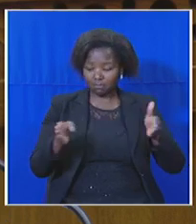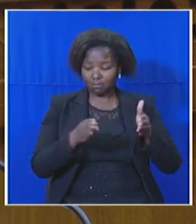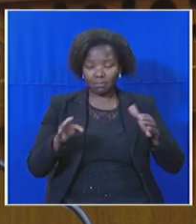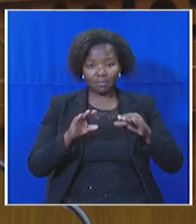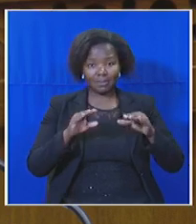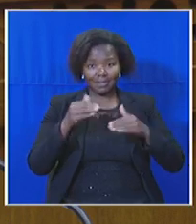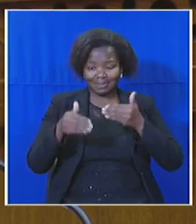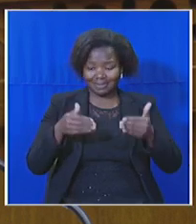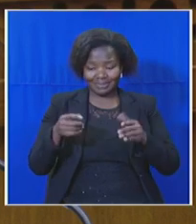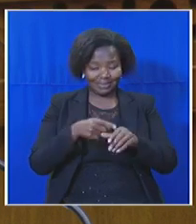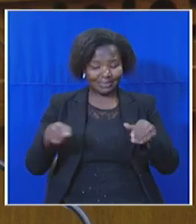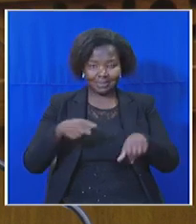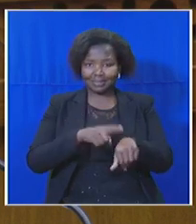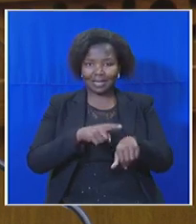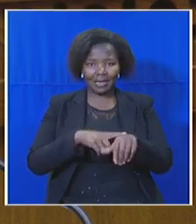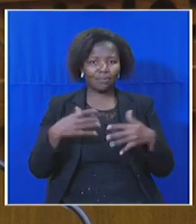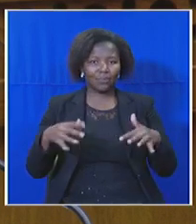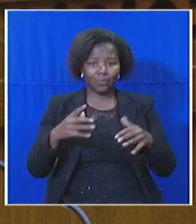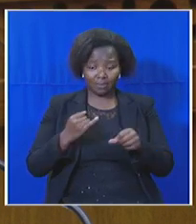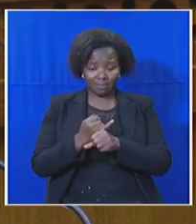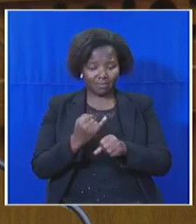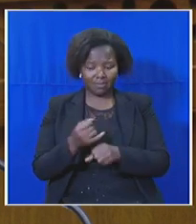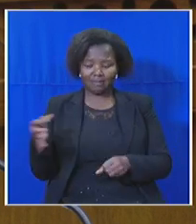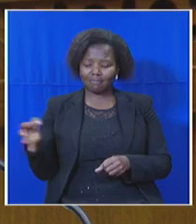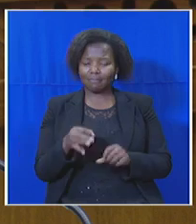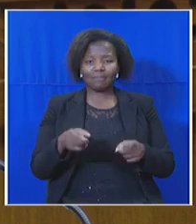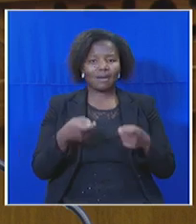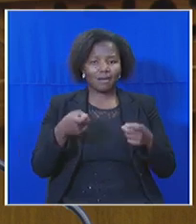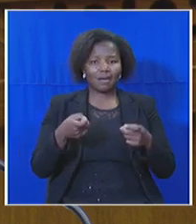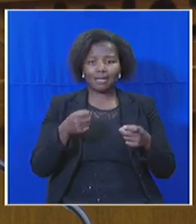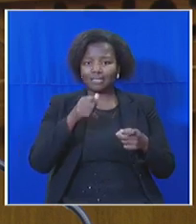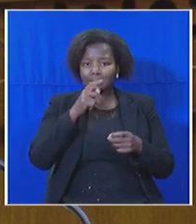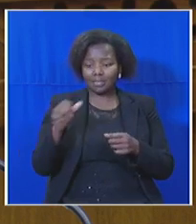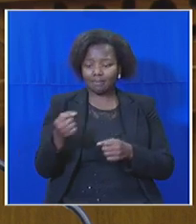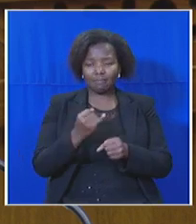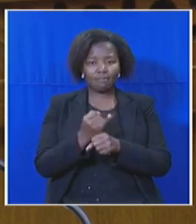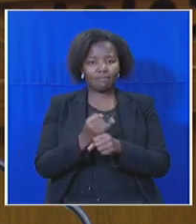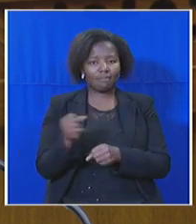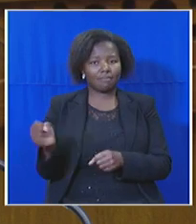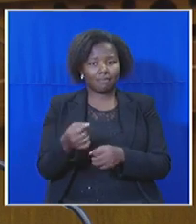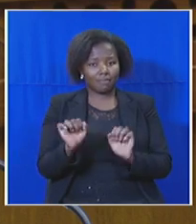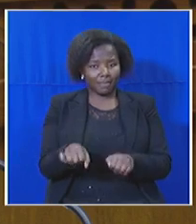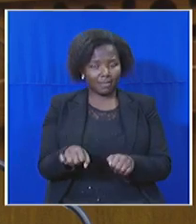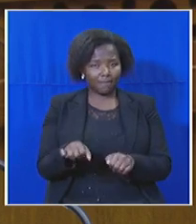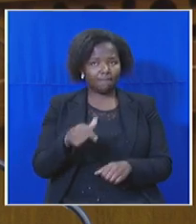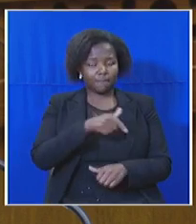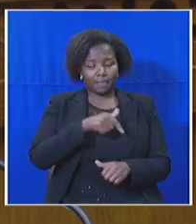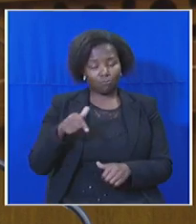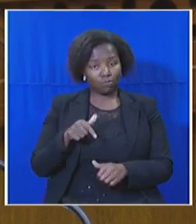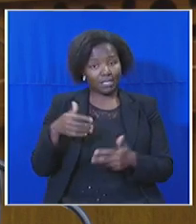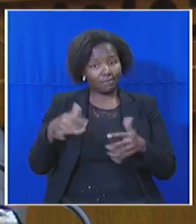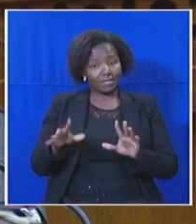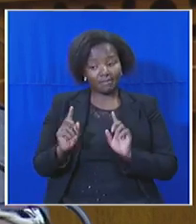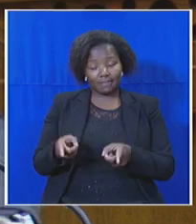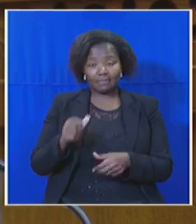provides is not immediately replaceable, even if another were to be employed. The President has directed that